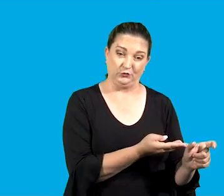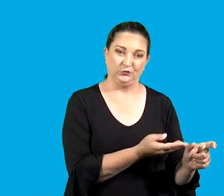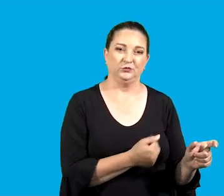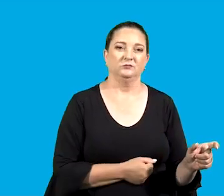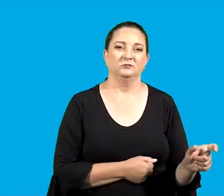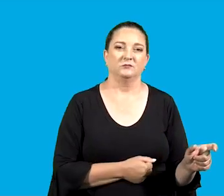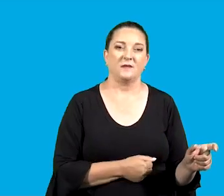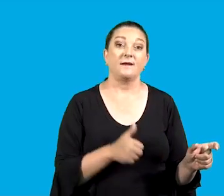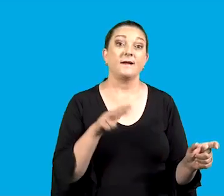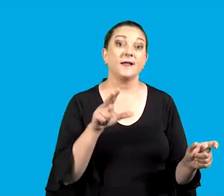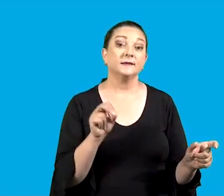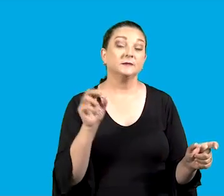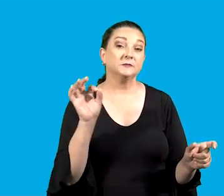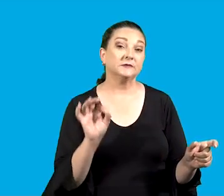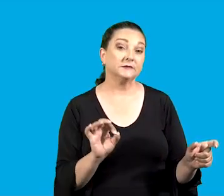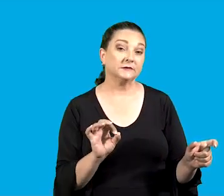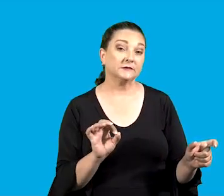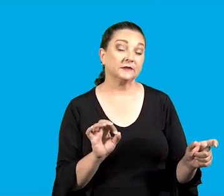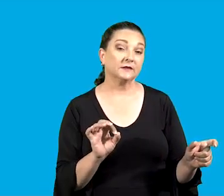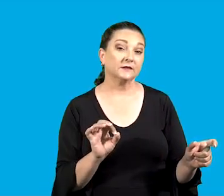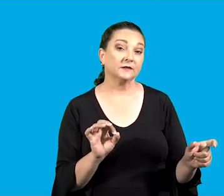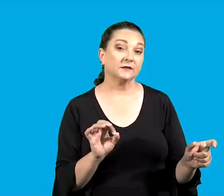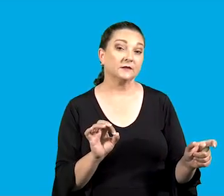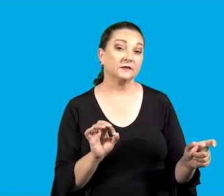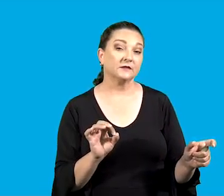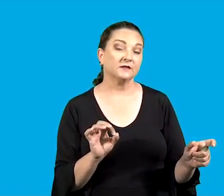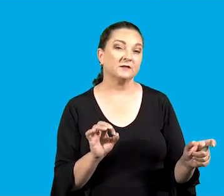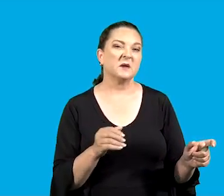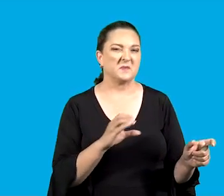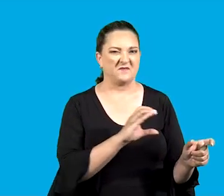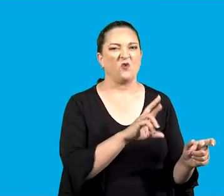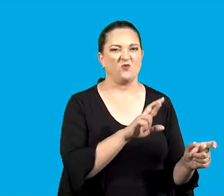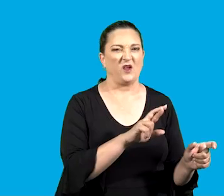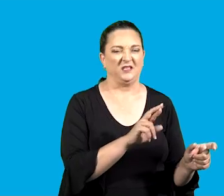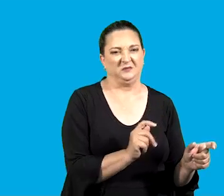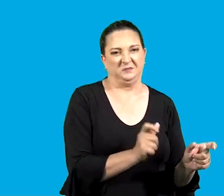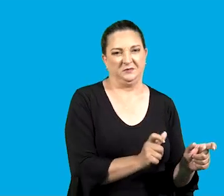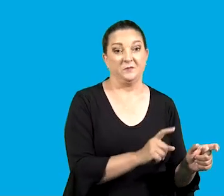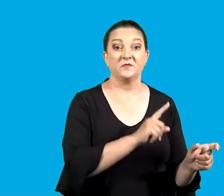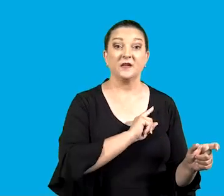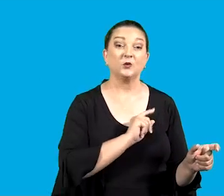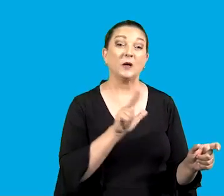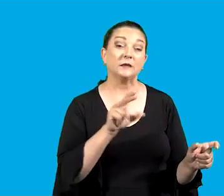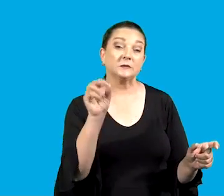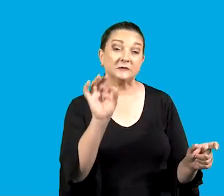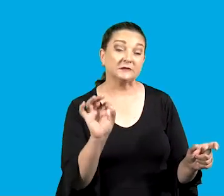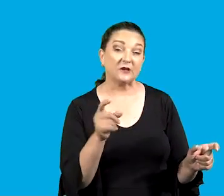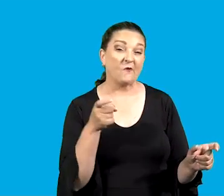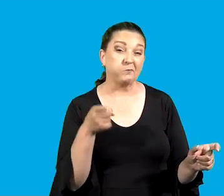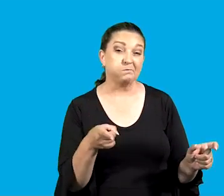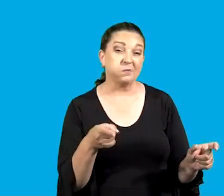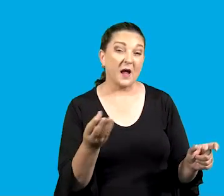910,000, I know that 80% is purchased on credit. So I need 80% of